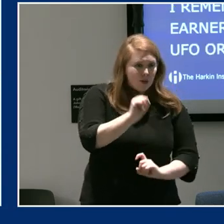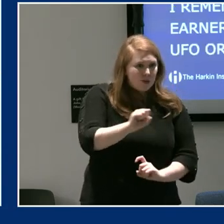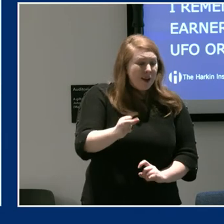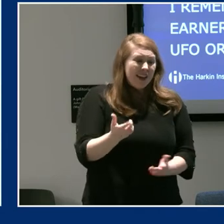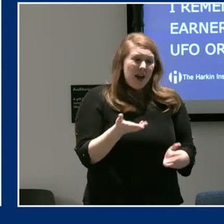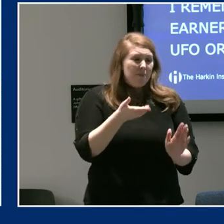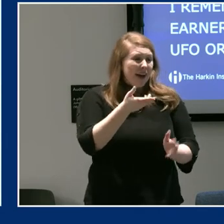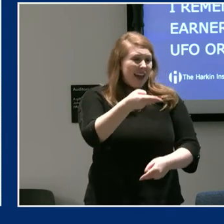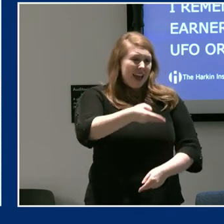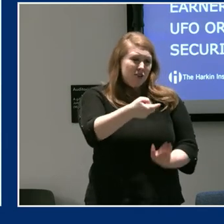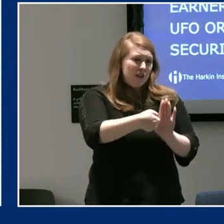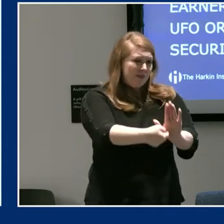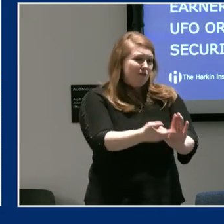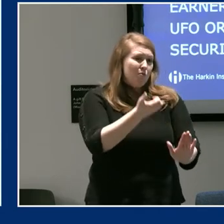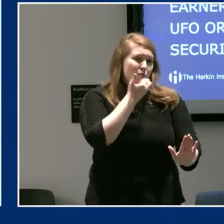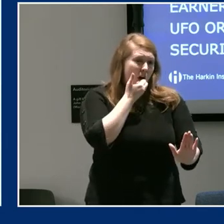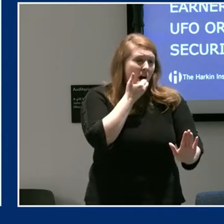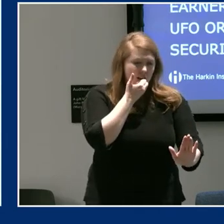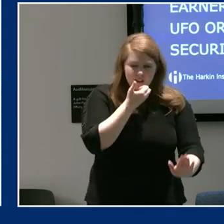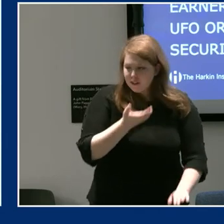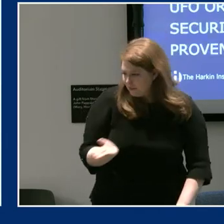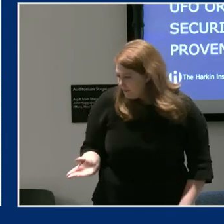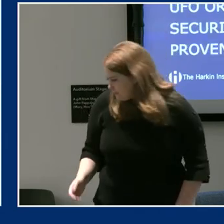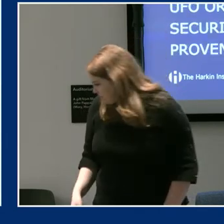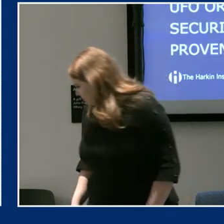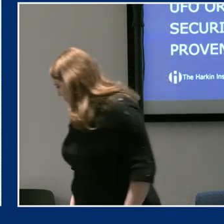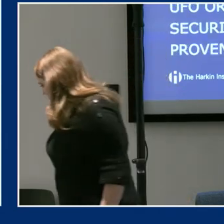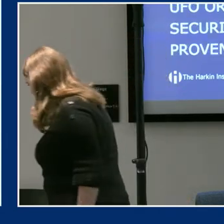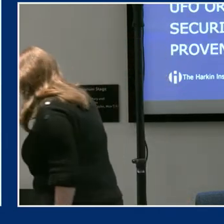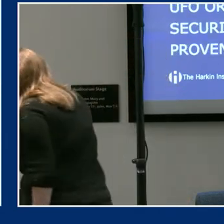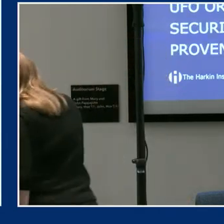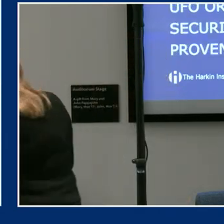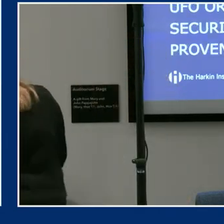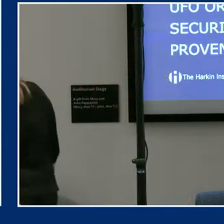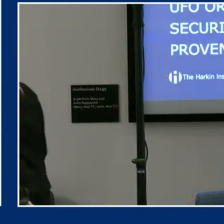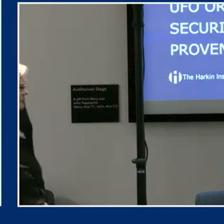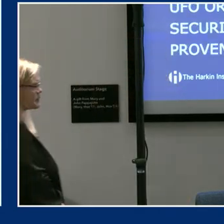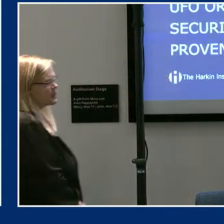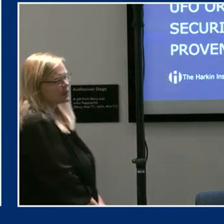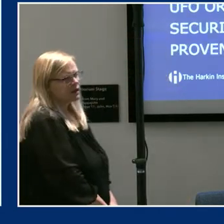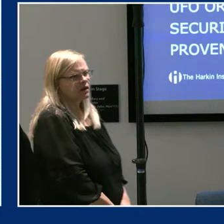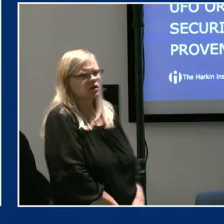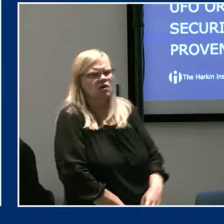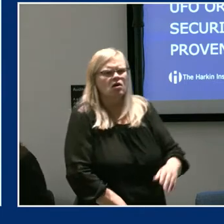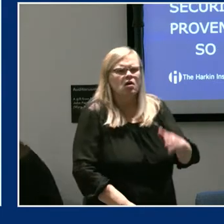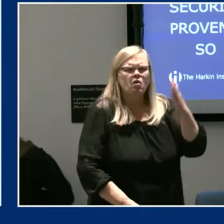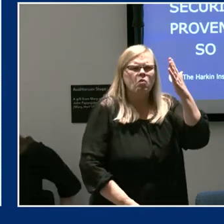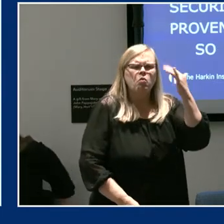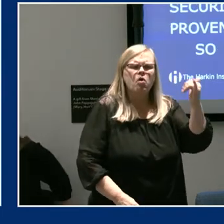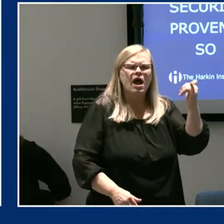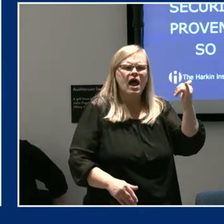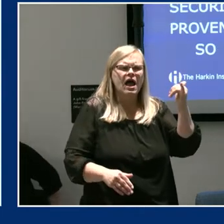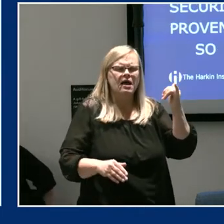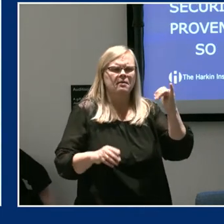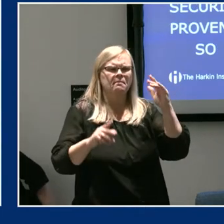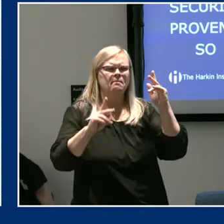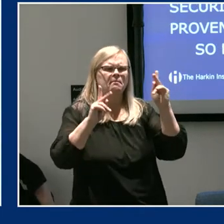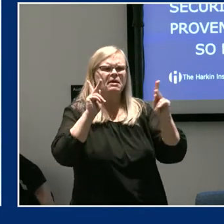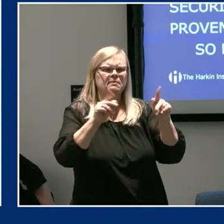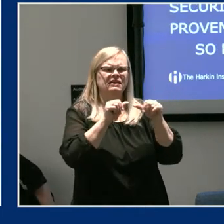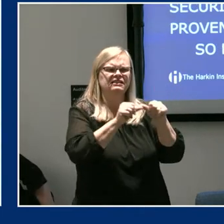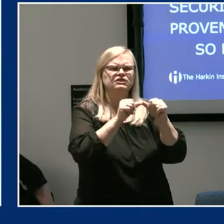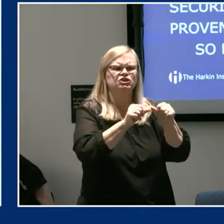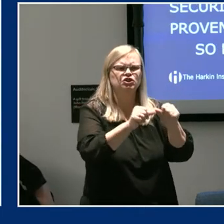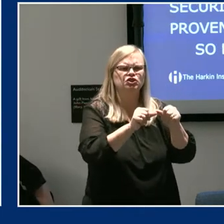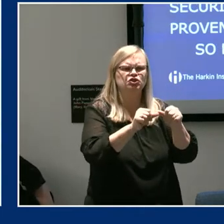proven that to be wrong. So finally, why do people perpetuate these myths?